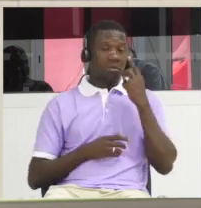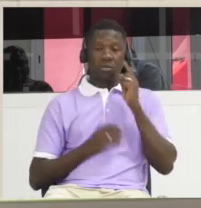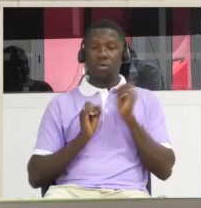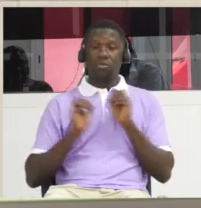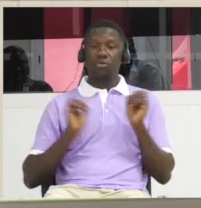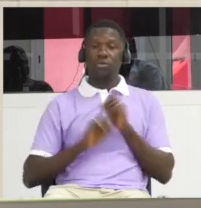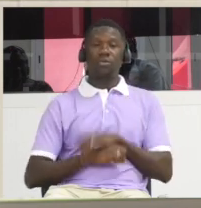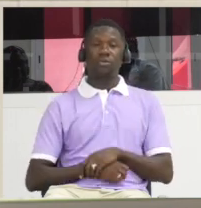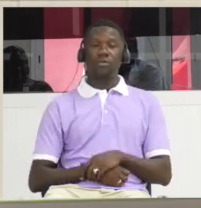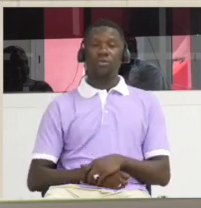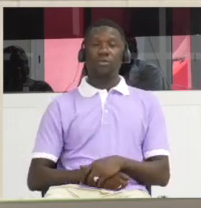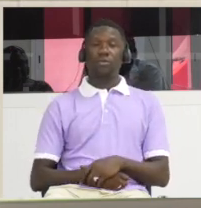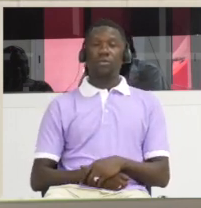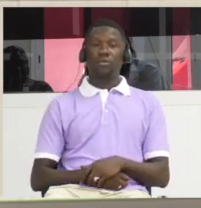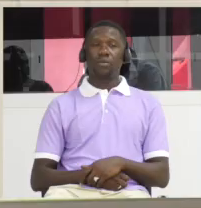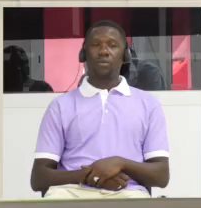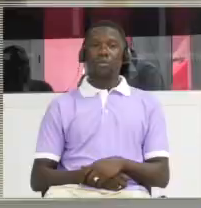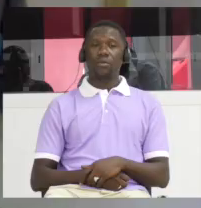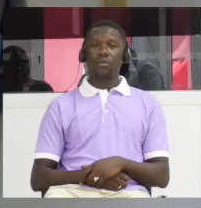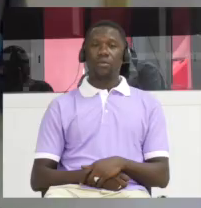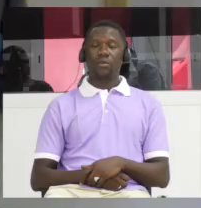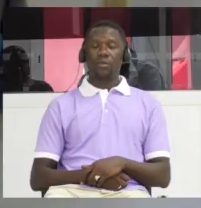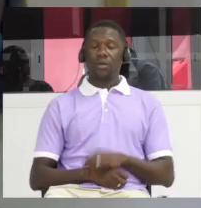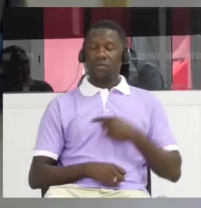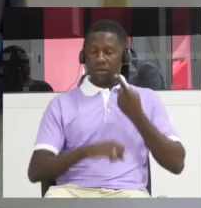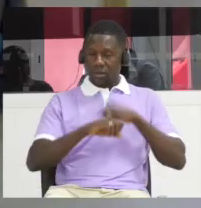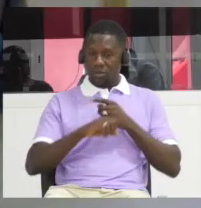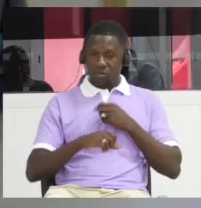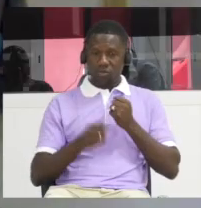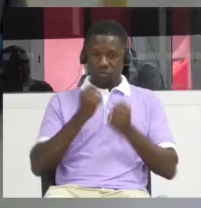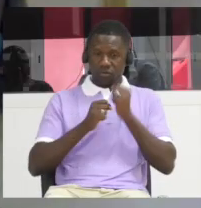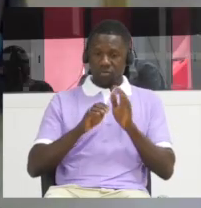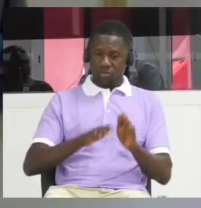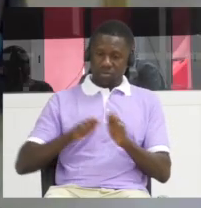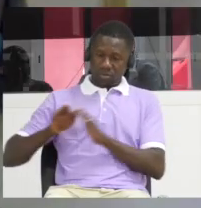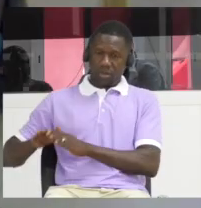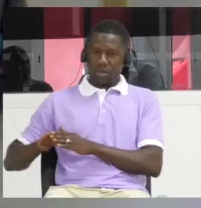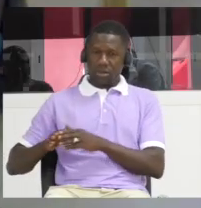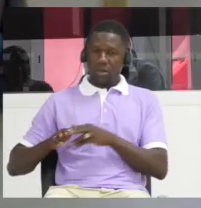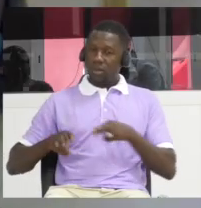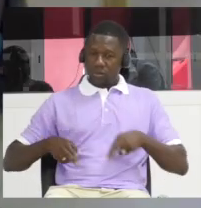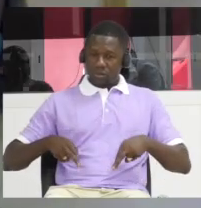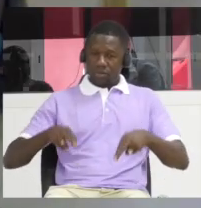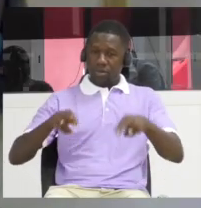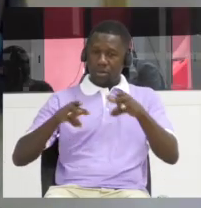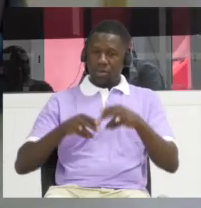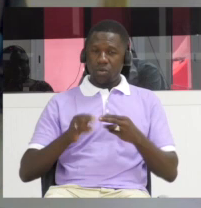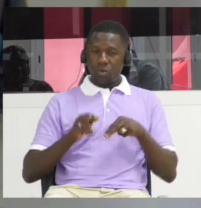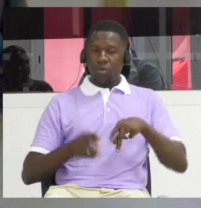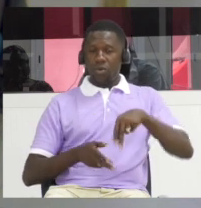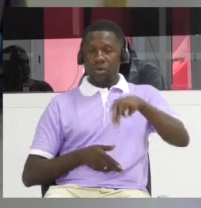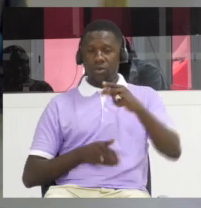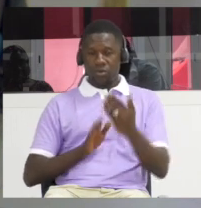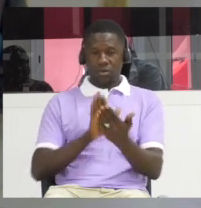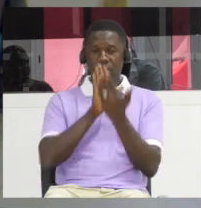So as at the time you parked your vehicle around along Independence Drive, walking towards these